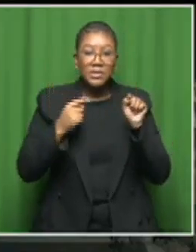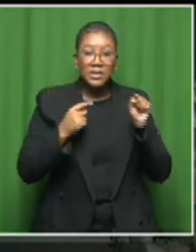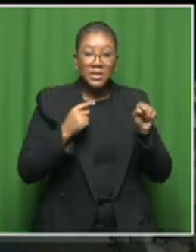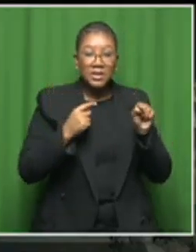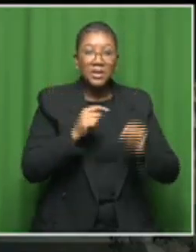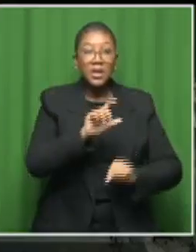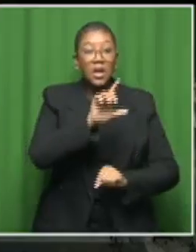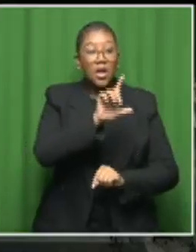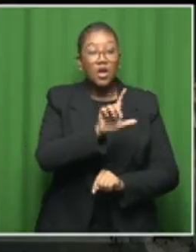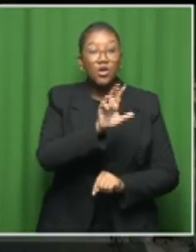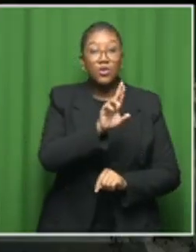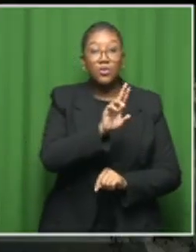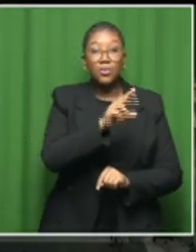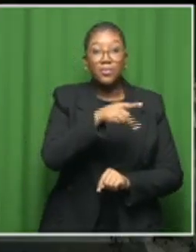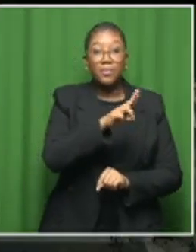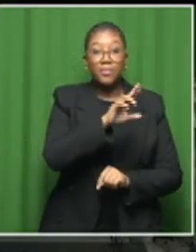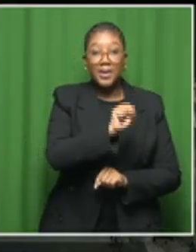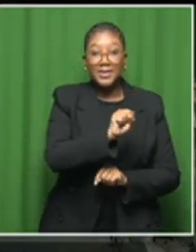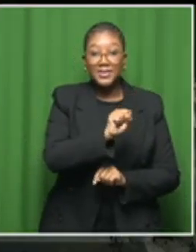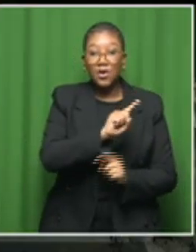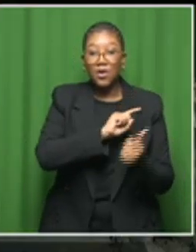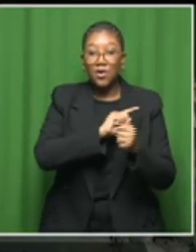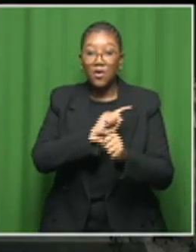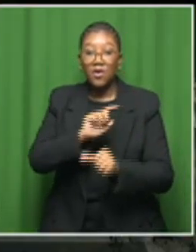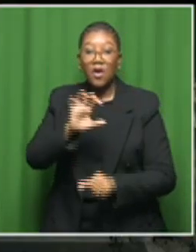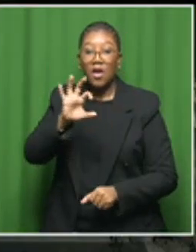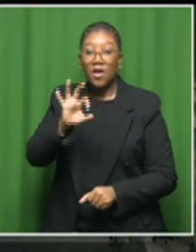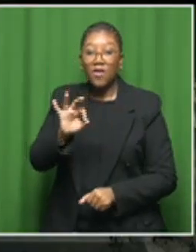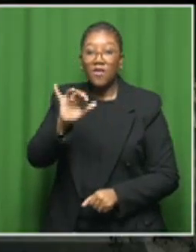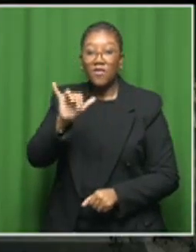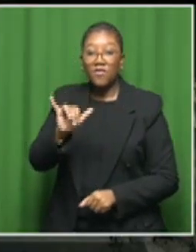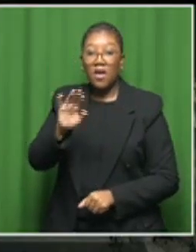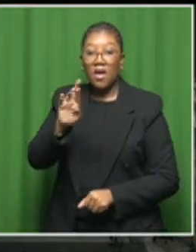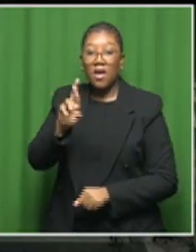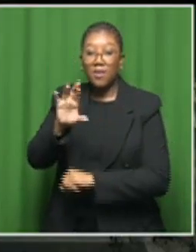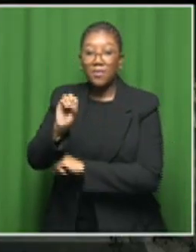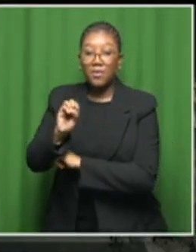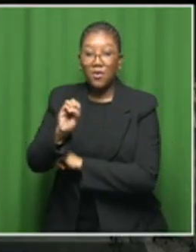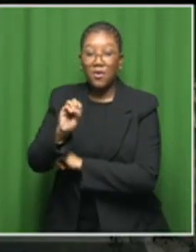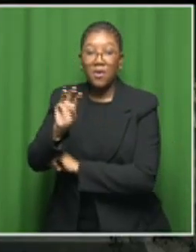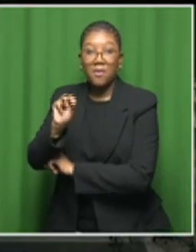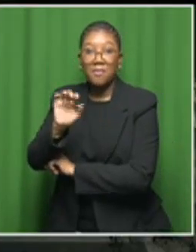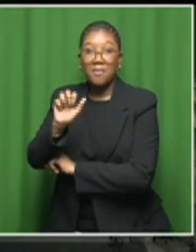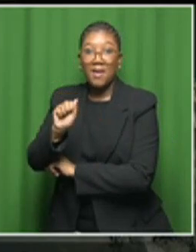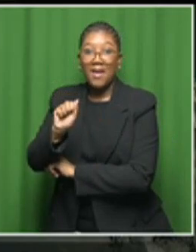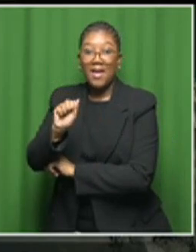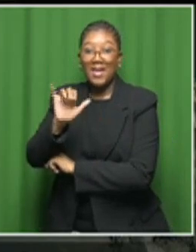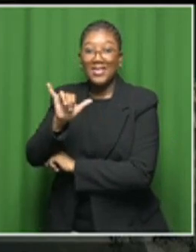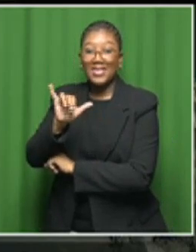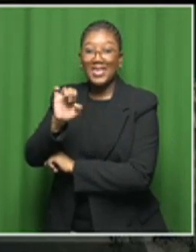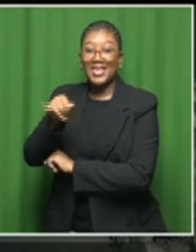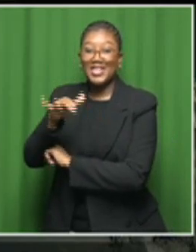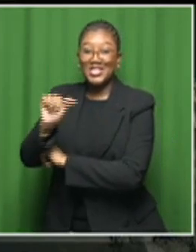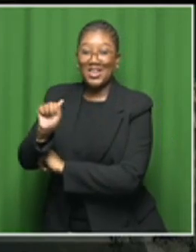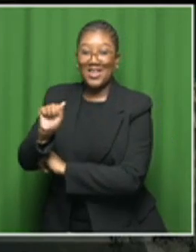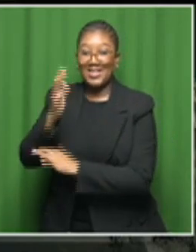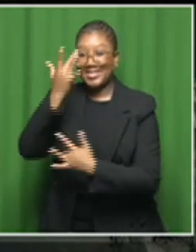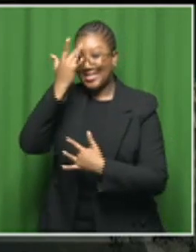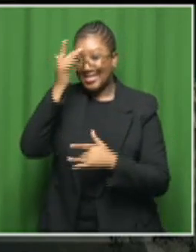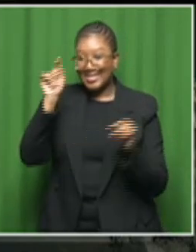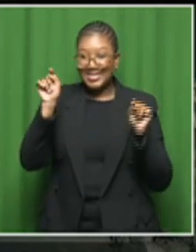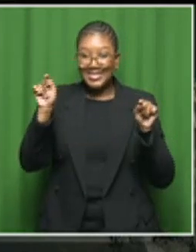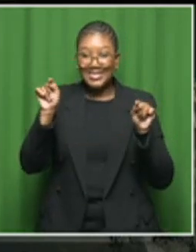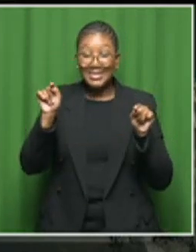fibromyalgia. Is that often confused? Una, let me come to you. Yes, lupus often mimics